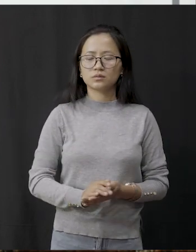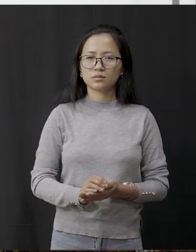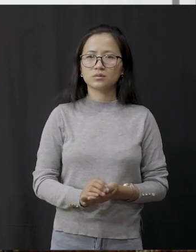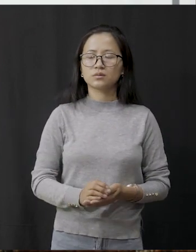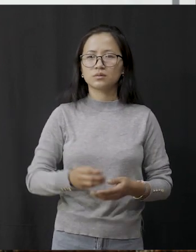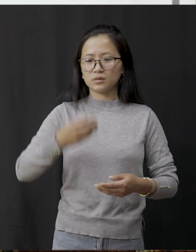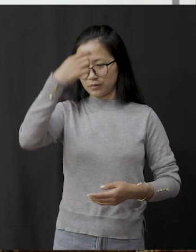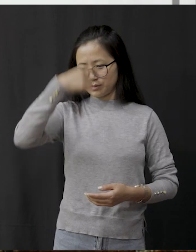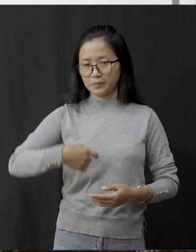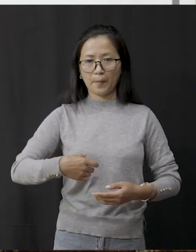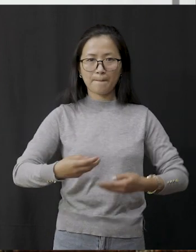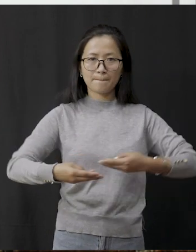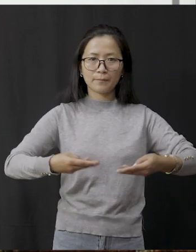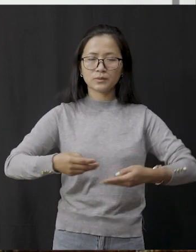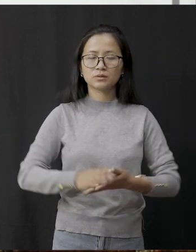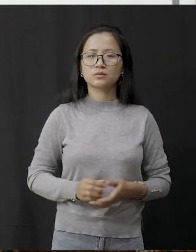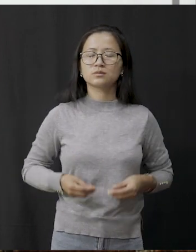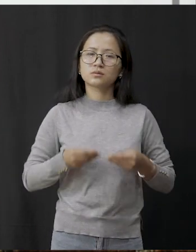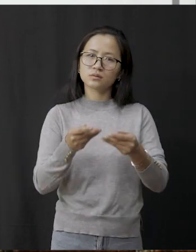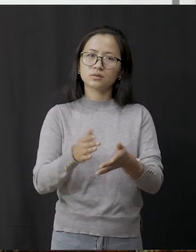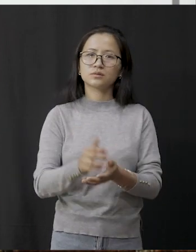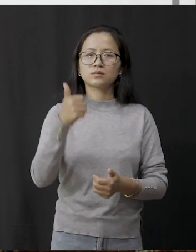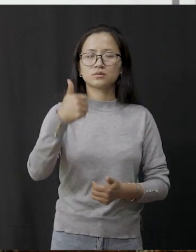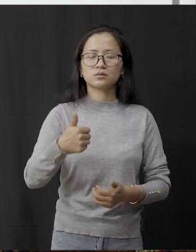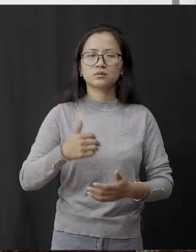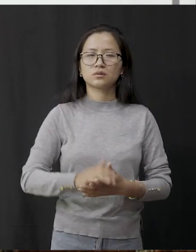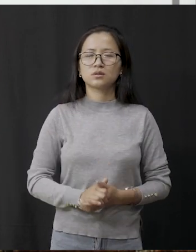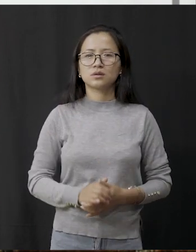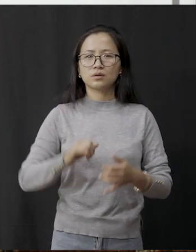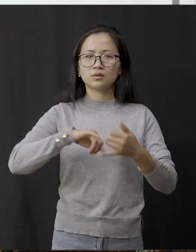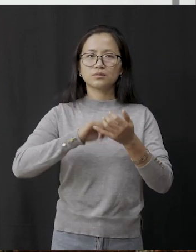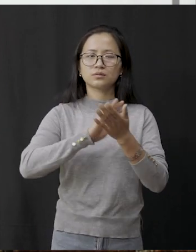is someone who sells goods. Shopkeeper.